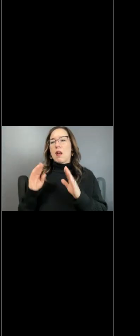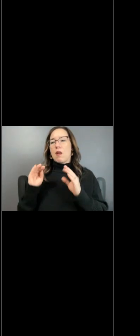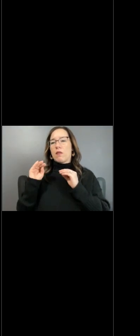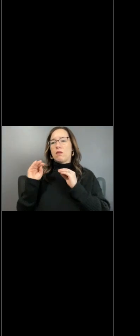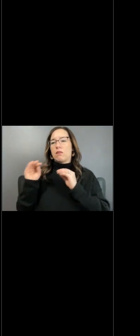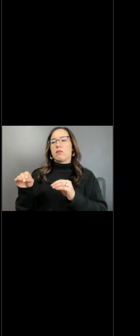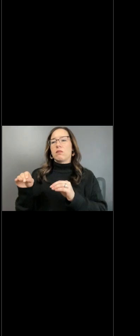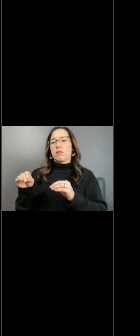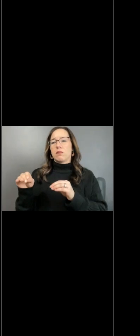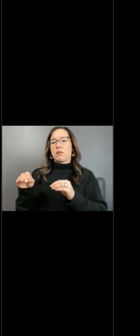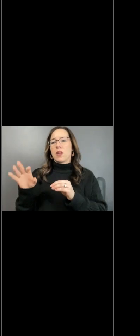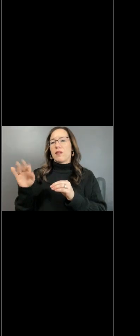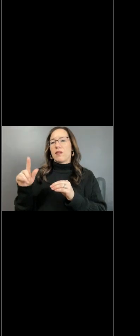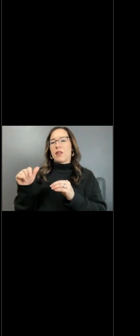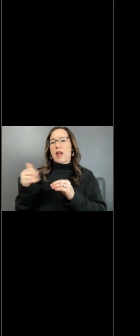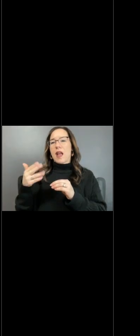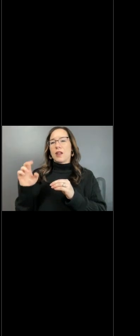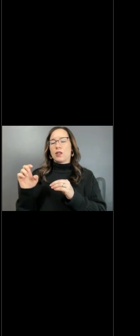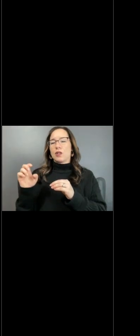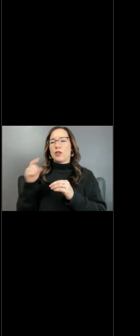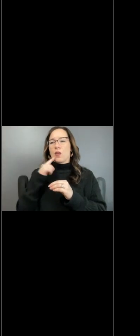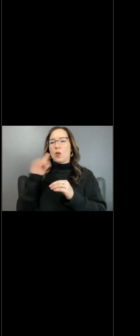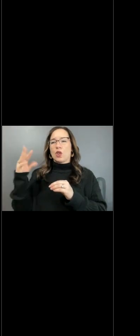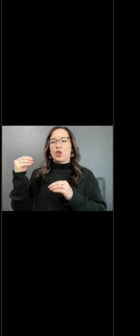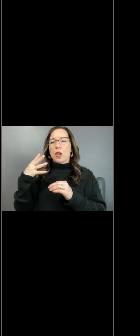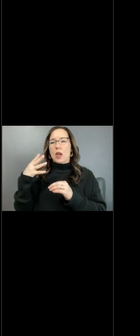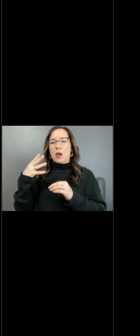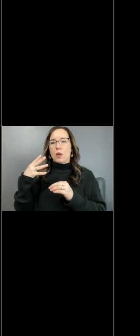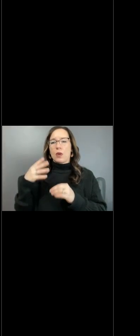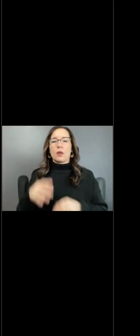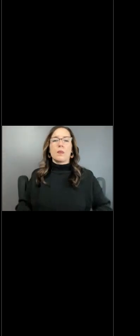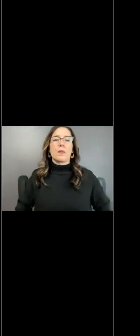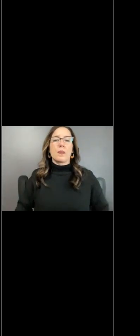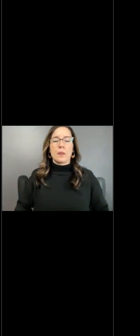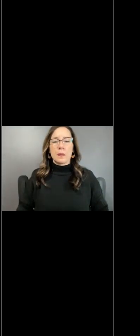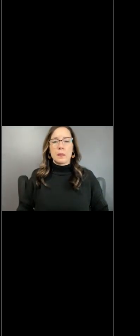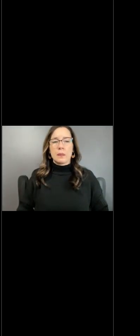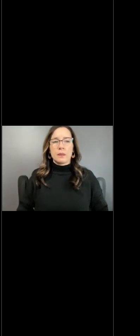a flange of the shower surround?